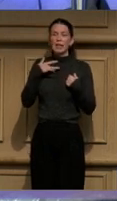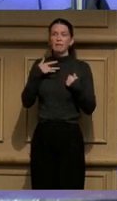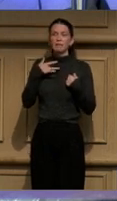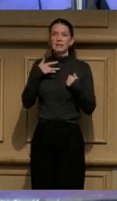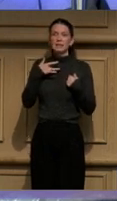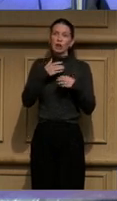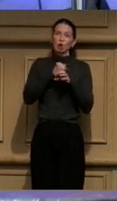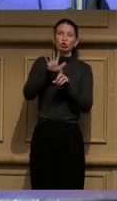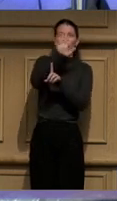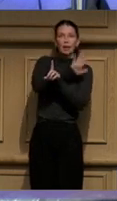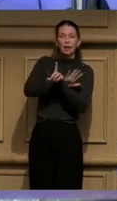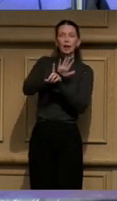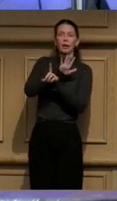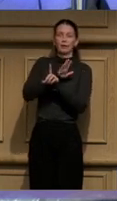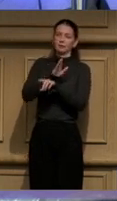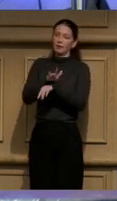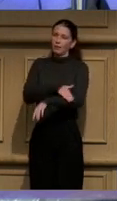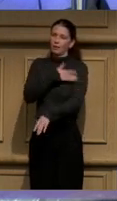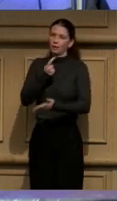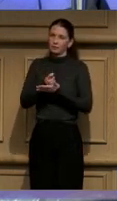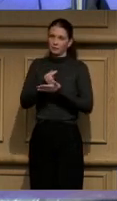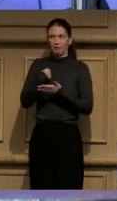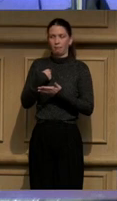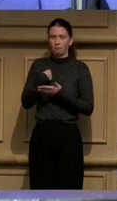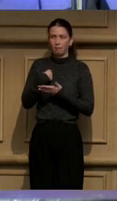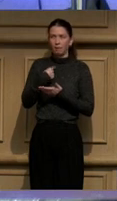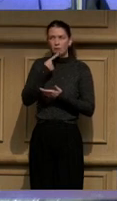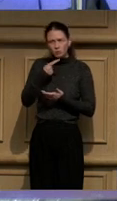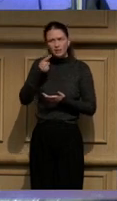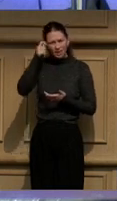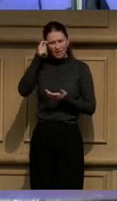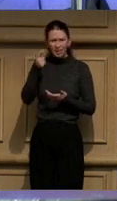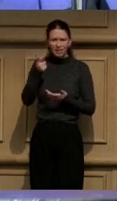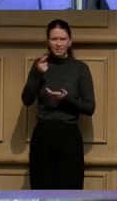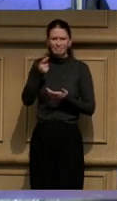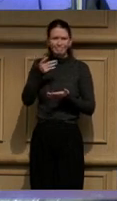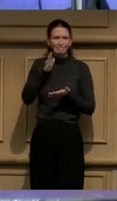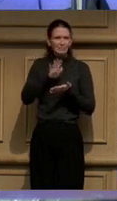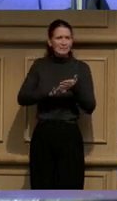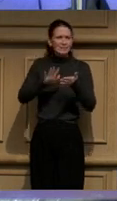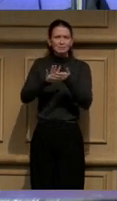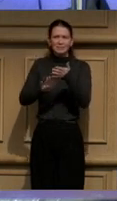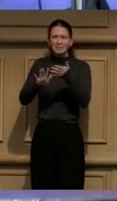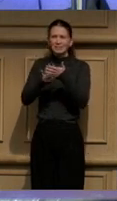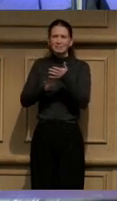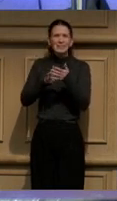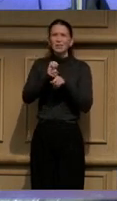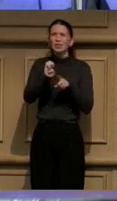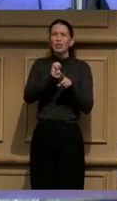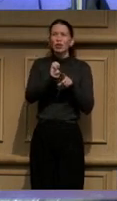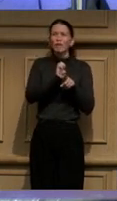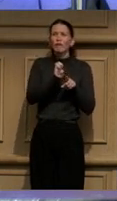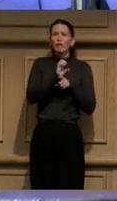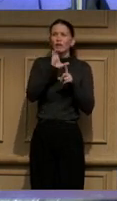yeah, I do think there is a dearth of culture once you start to go rural. I mean, there's plenty of local culture.